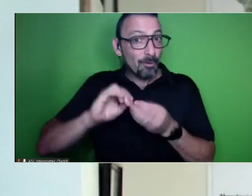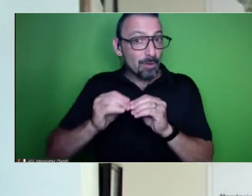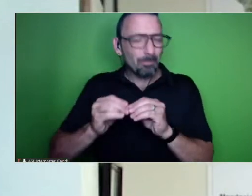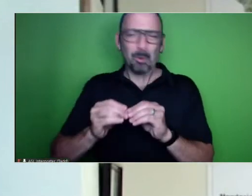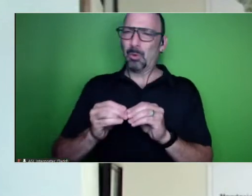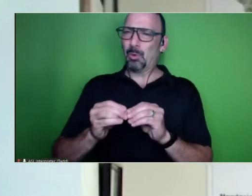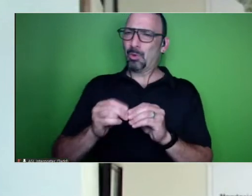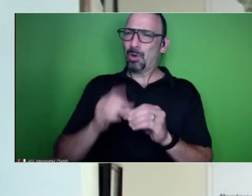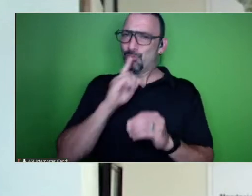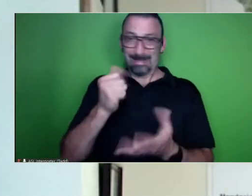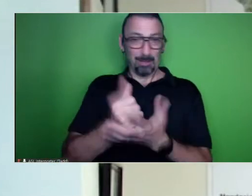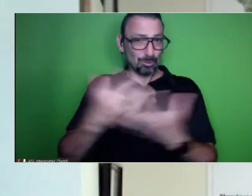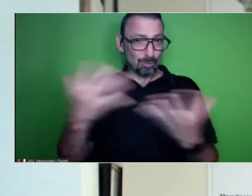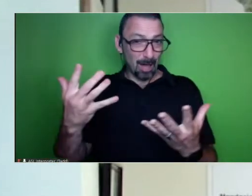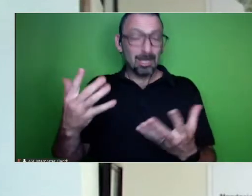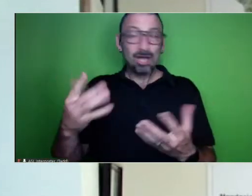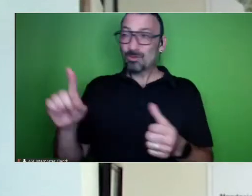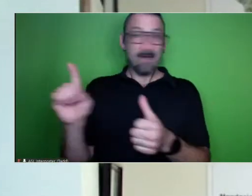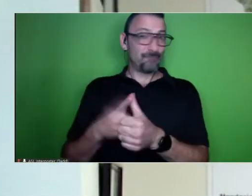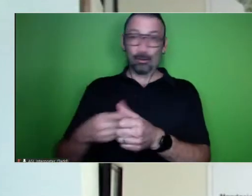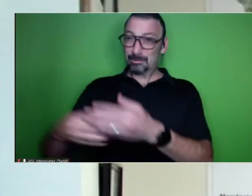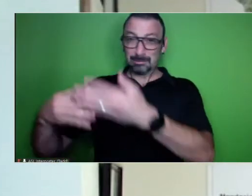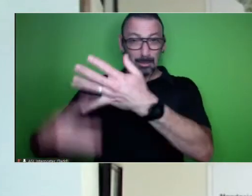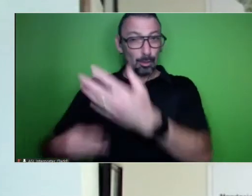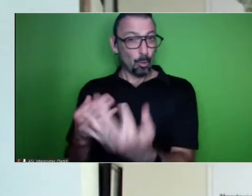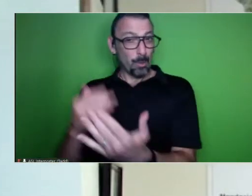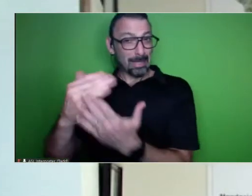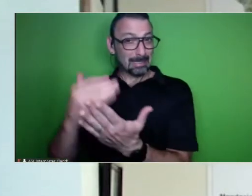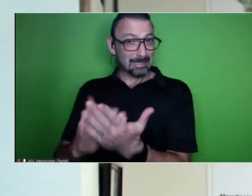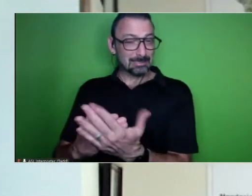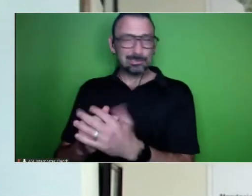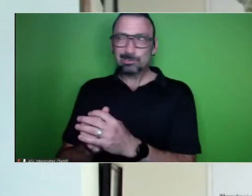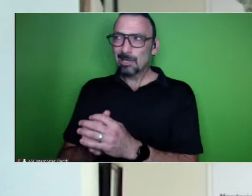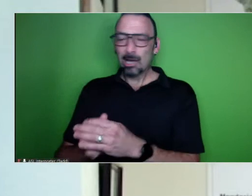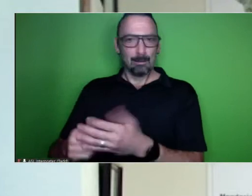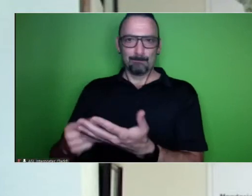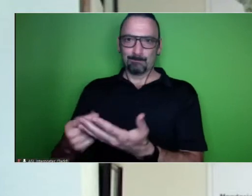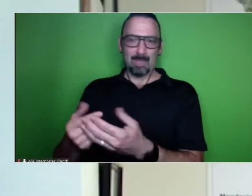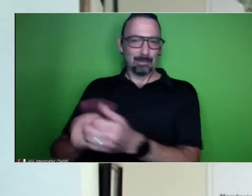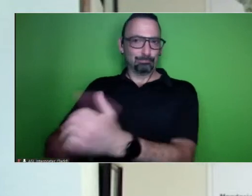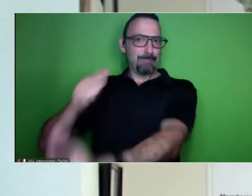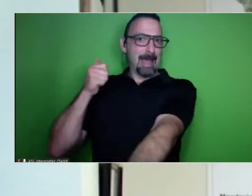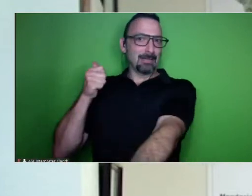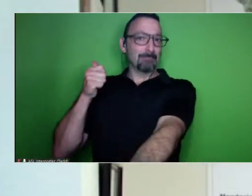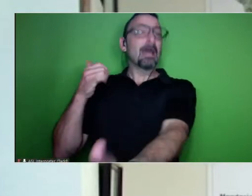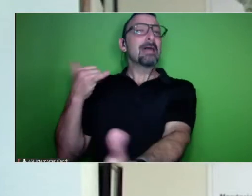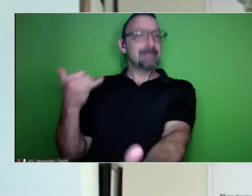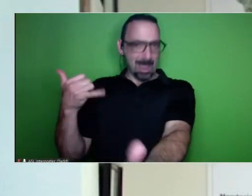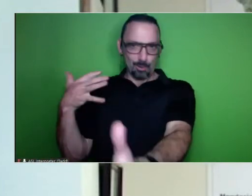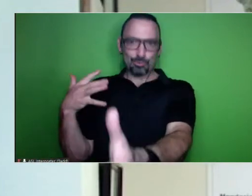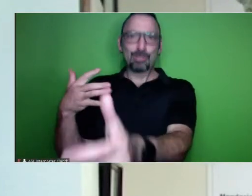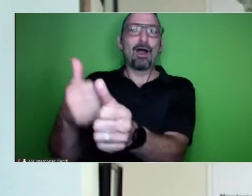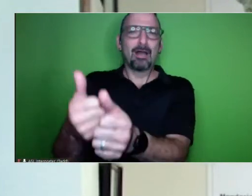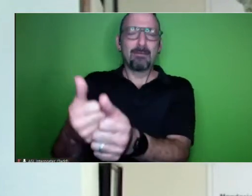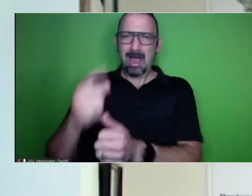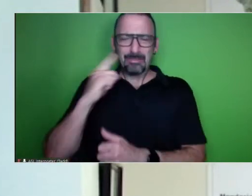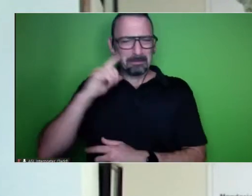have decreased the initial backlog. I'm trying to think back what was said this week, from